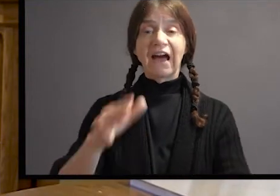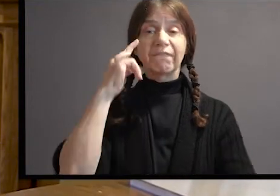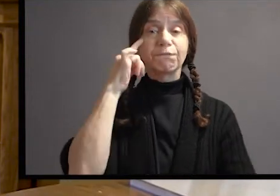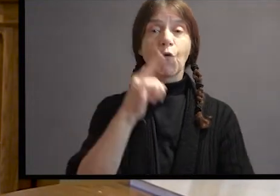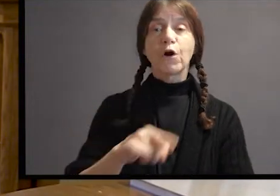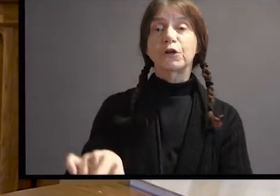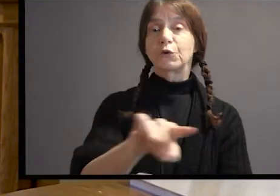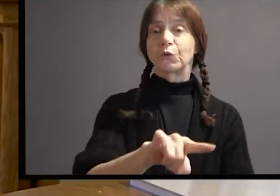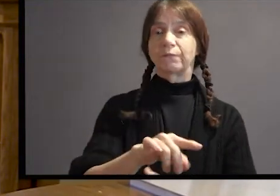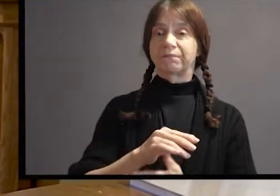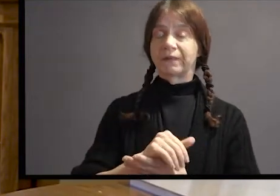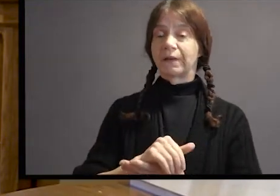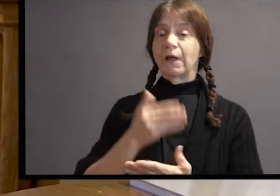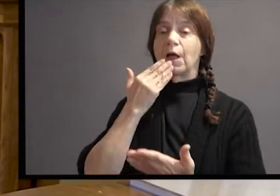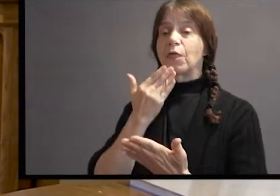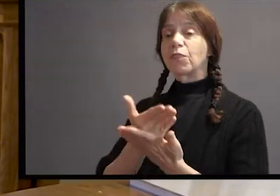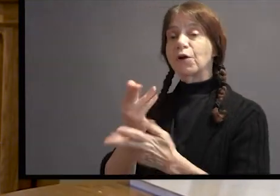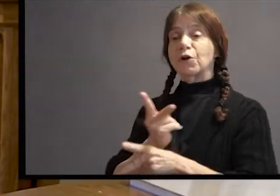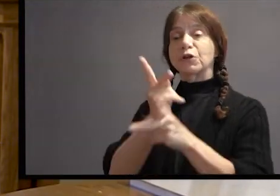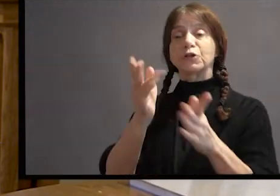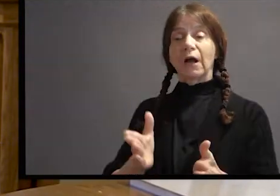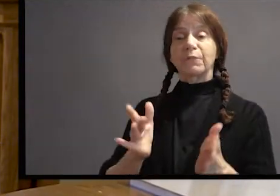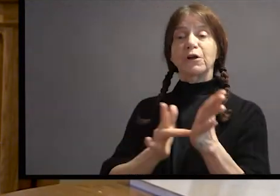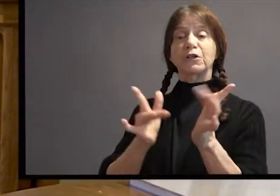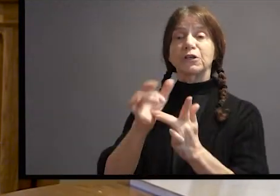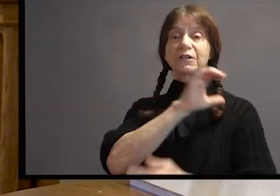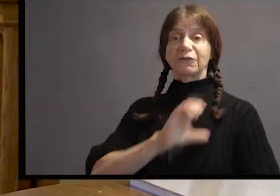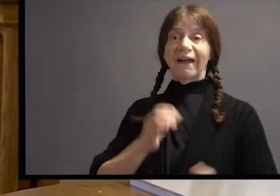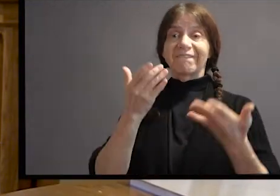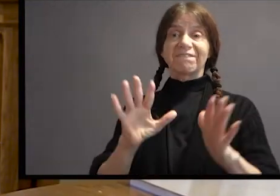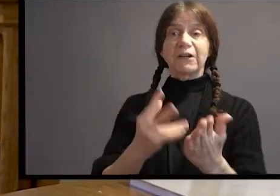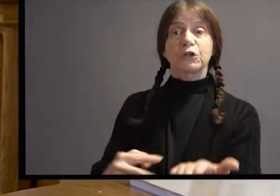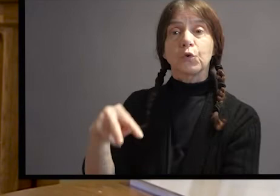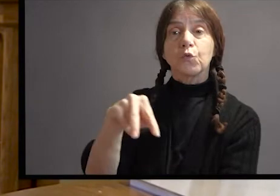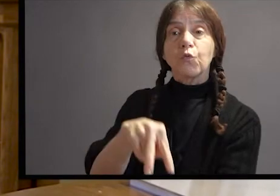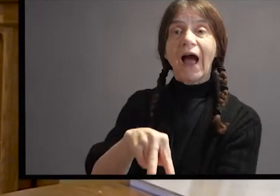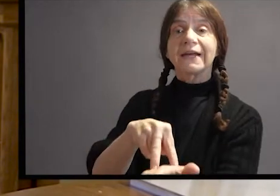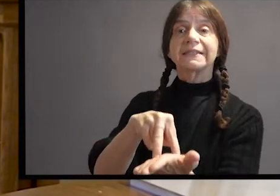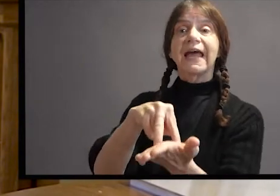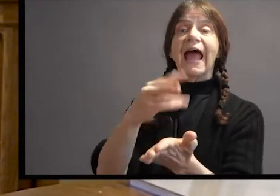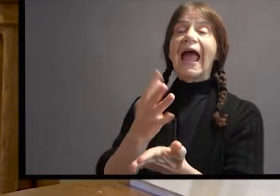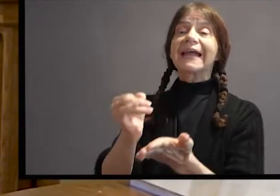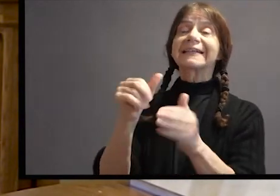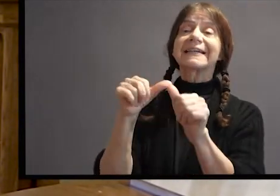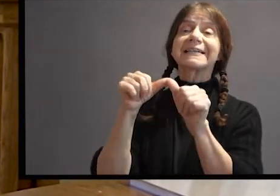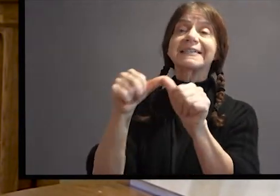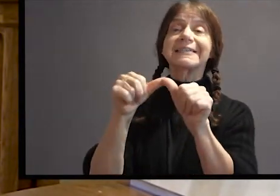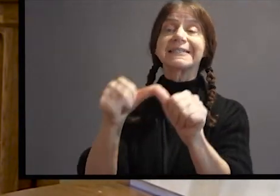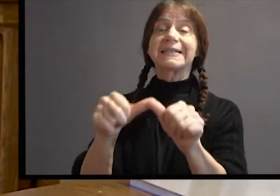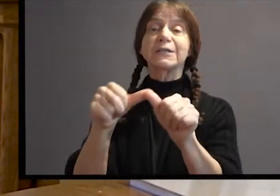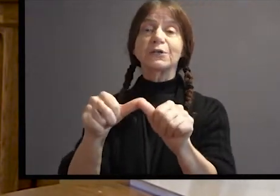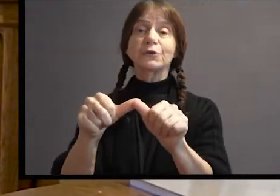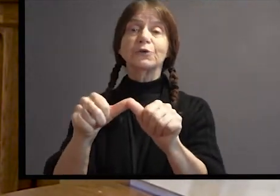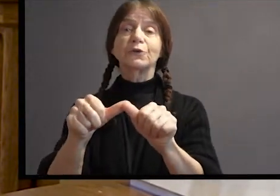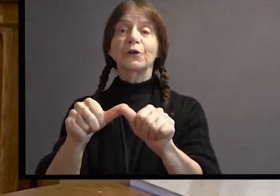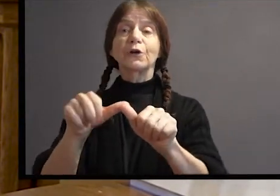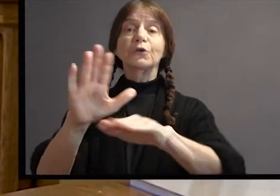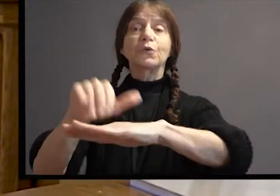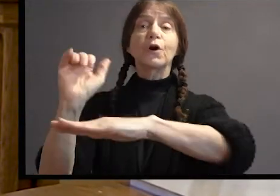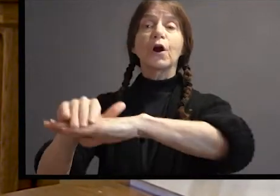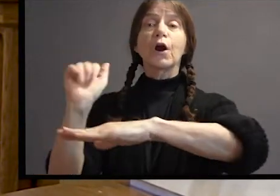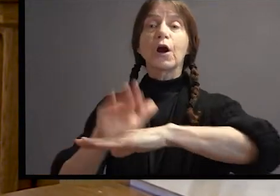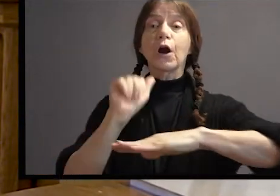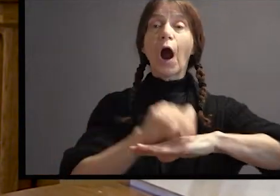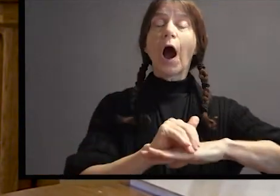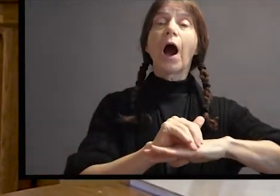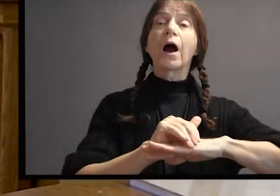But the Good Shepherd Jesus Christ rose from the dead, and he continues to come into the midst of his flock